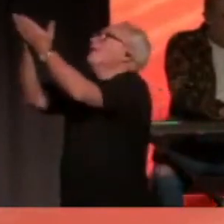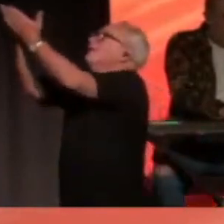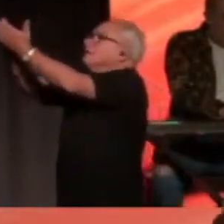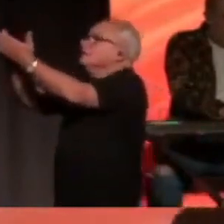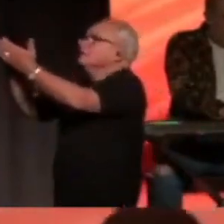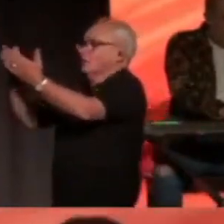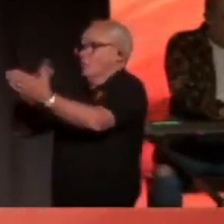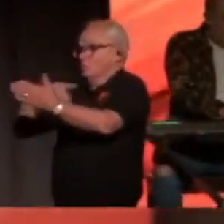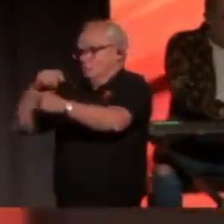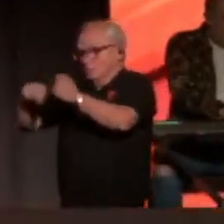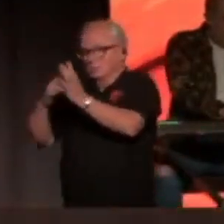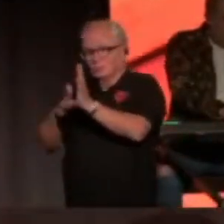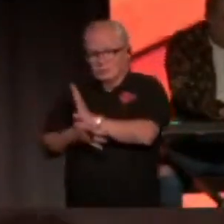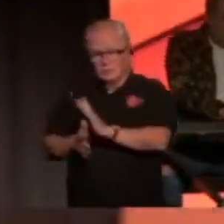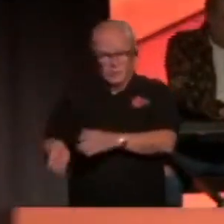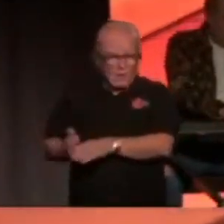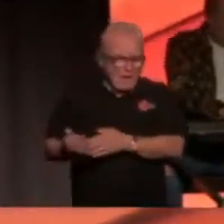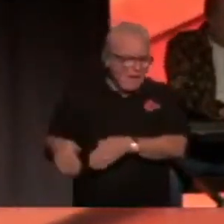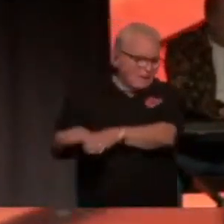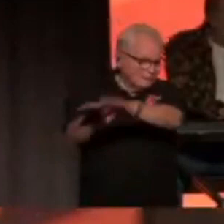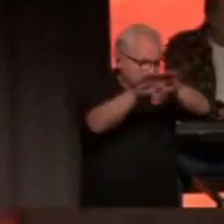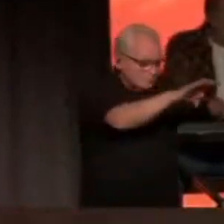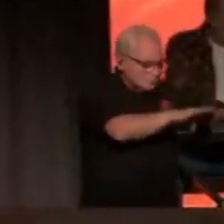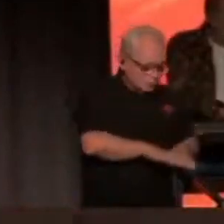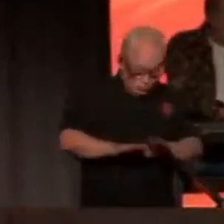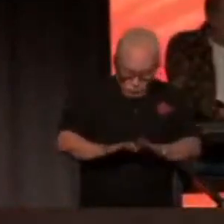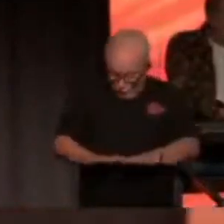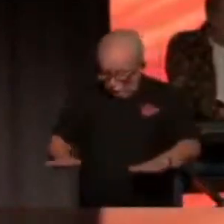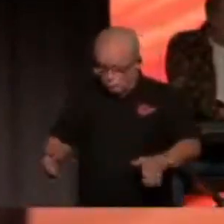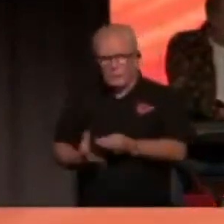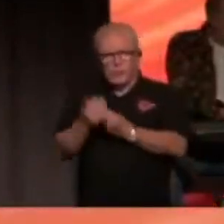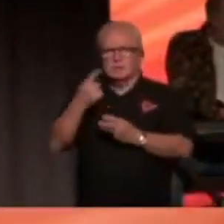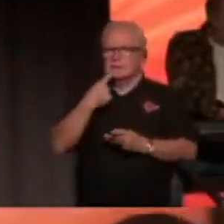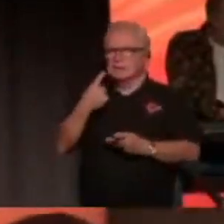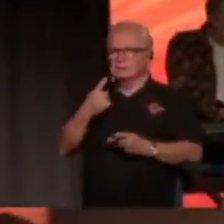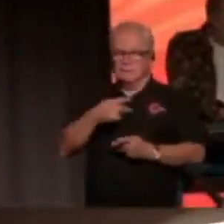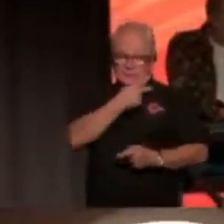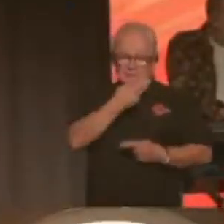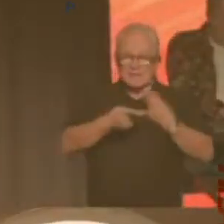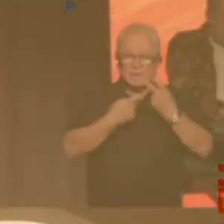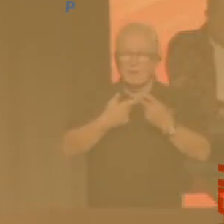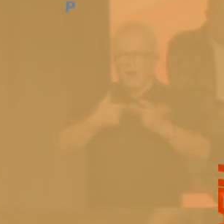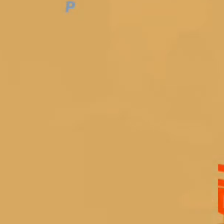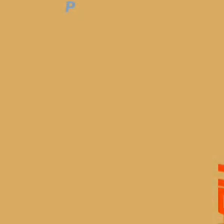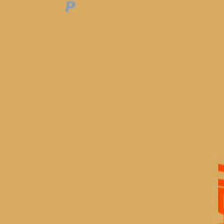Okay, I'm gonna surrender all. So everybody, come on. Child of God, let's pray. Let's sing.